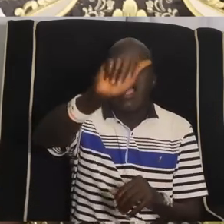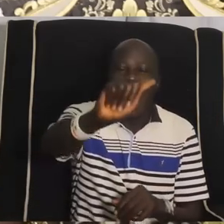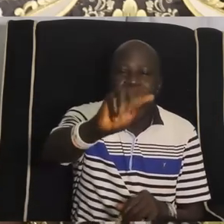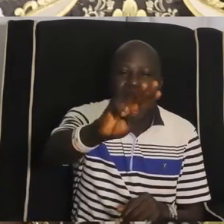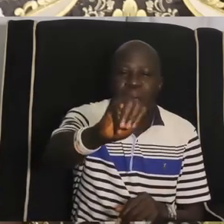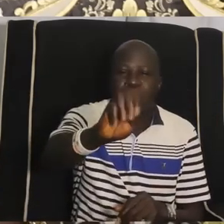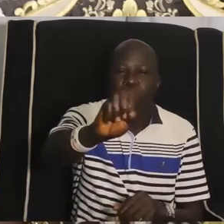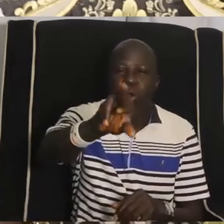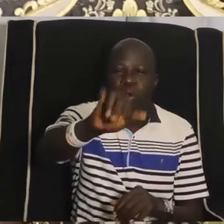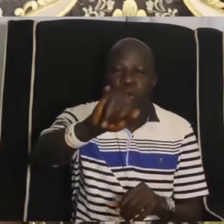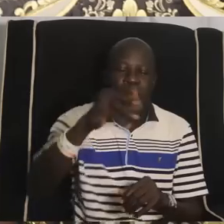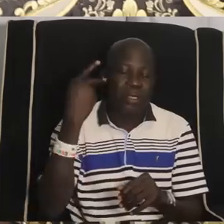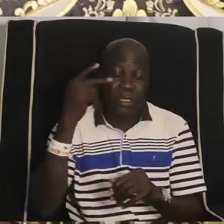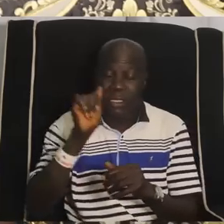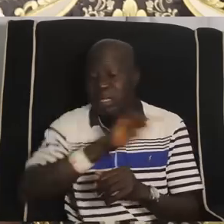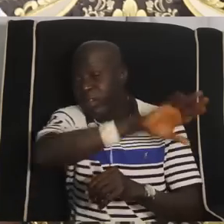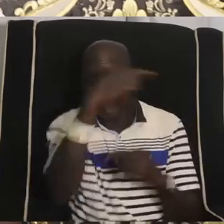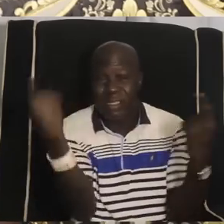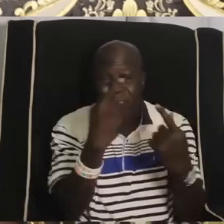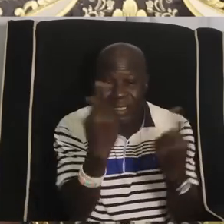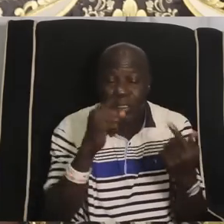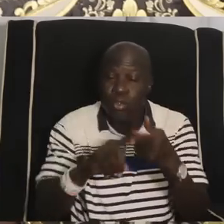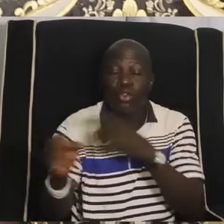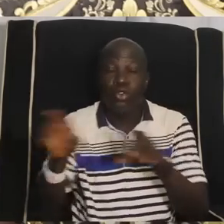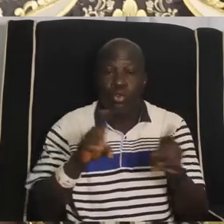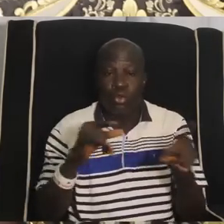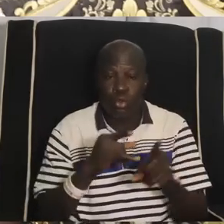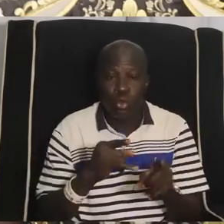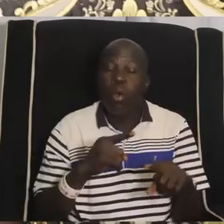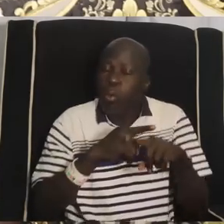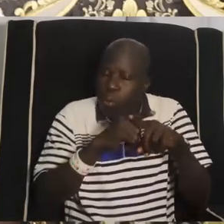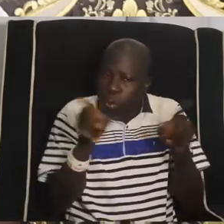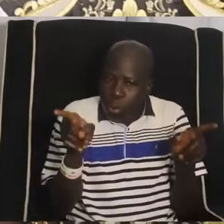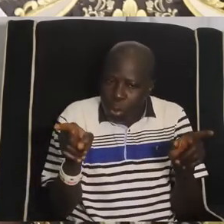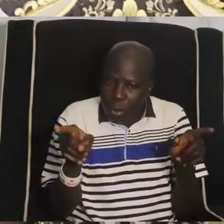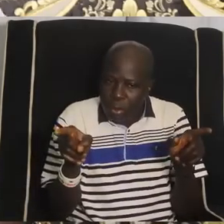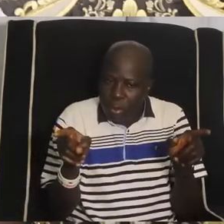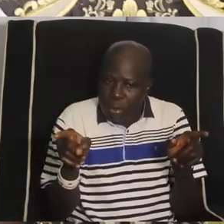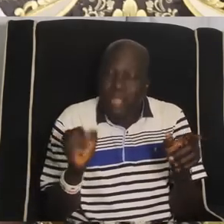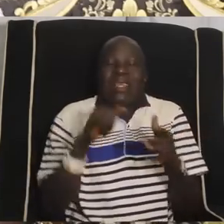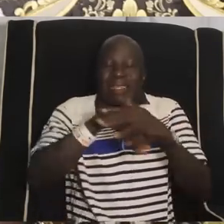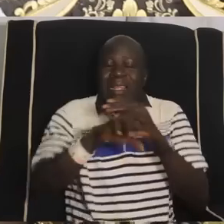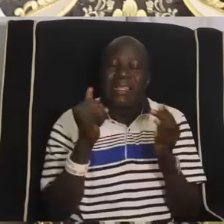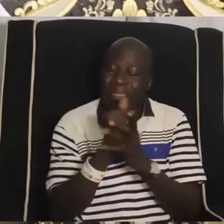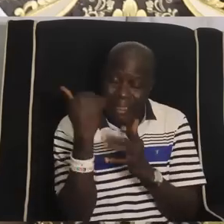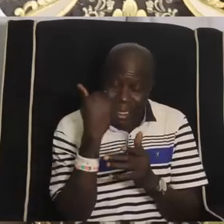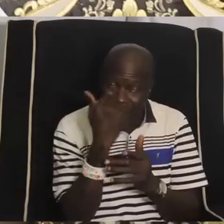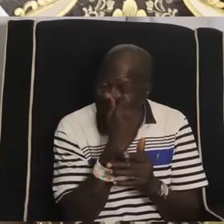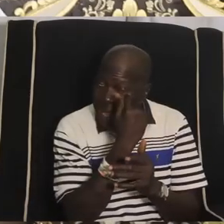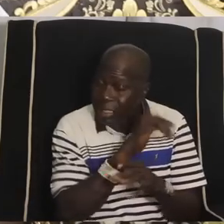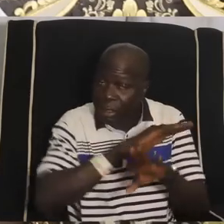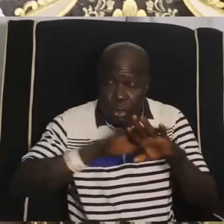kíní ẹsẹ̀ yẹn láti dá. Amori I've seen that thing as a sin to commit. Ṣùgbọ́n ìwò ojú ni kò ní